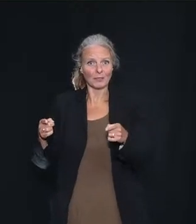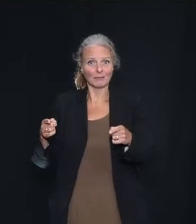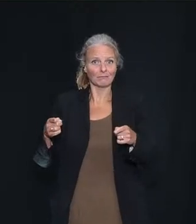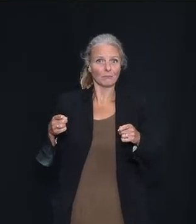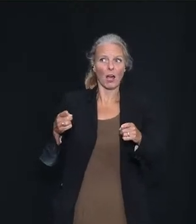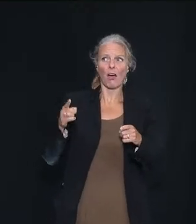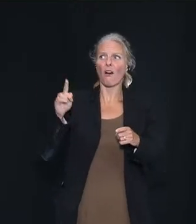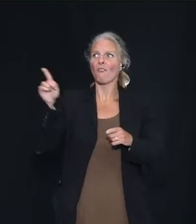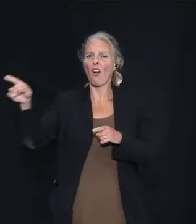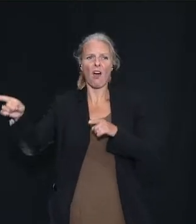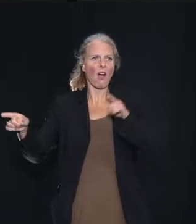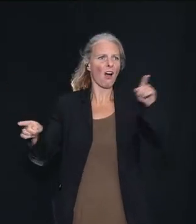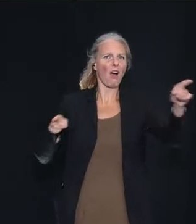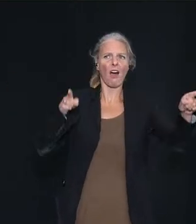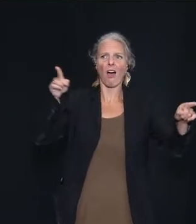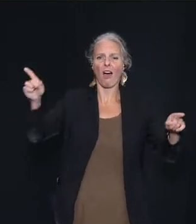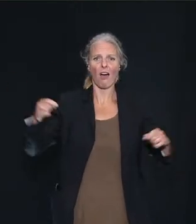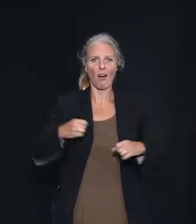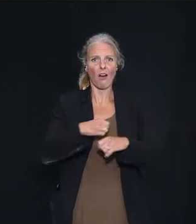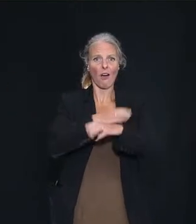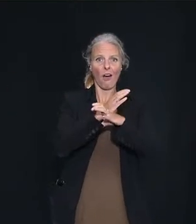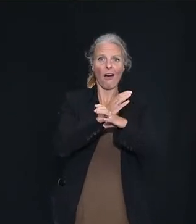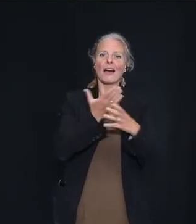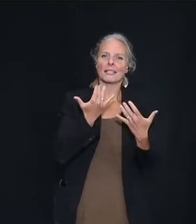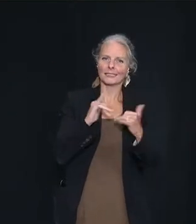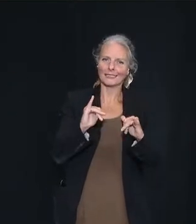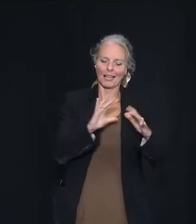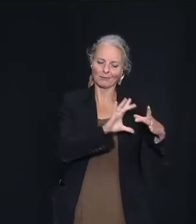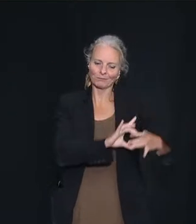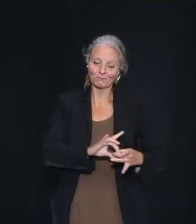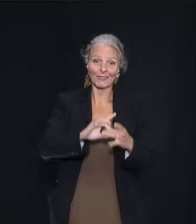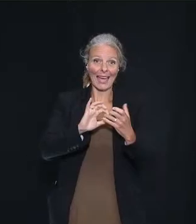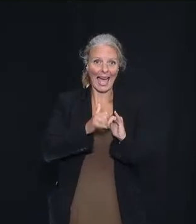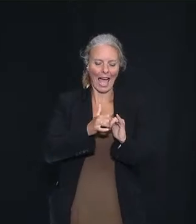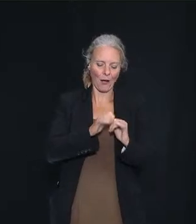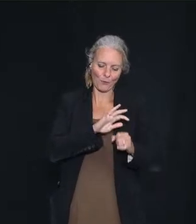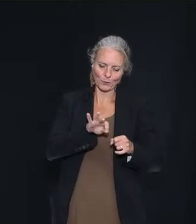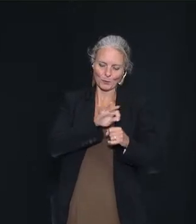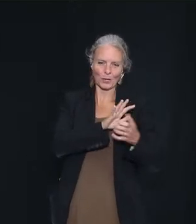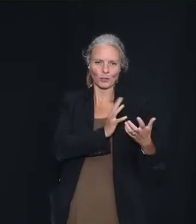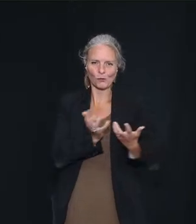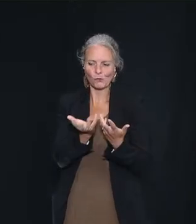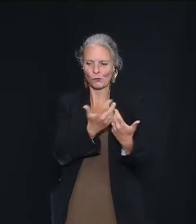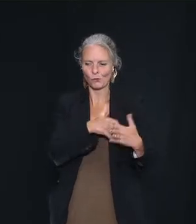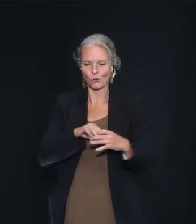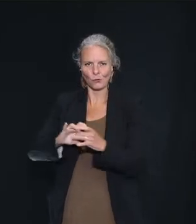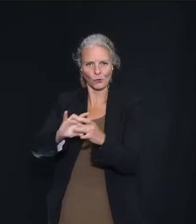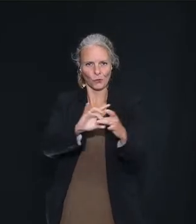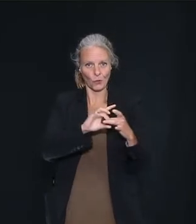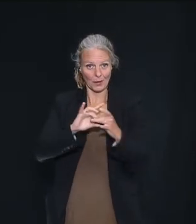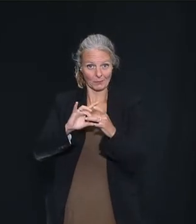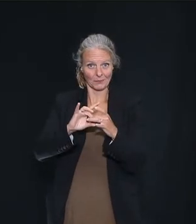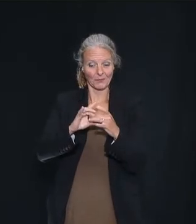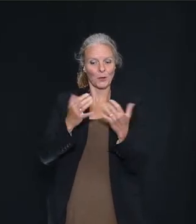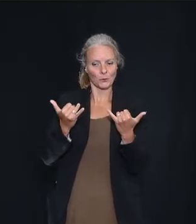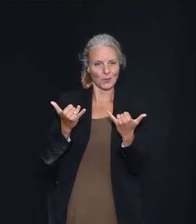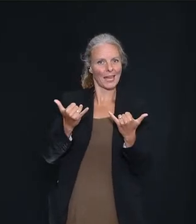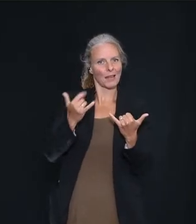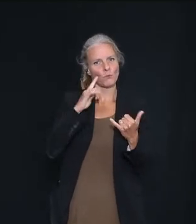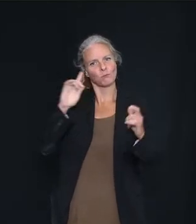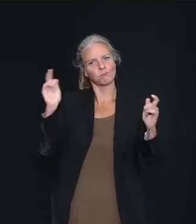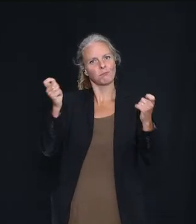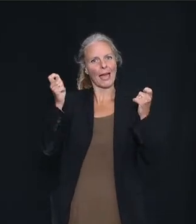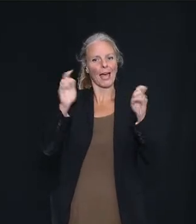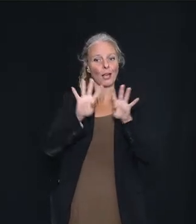person, we can do things in spirit. And we'll open a circle here today